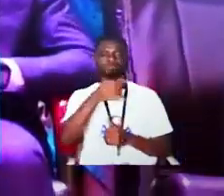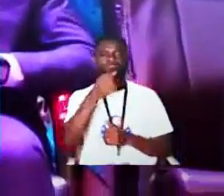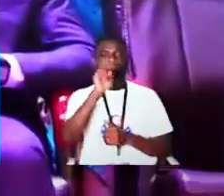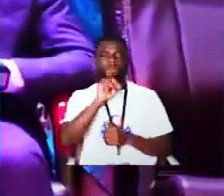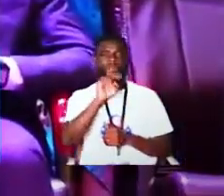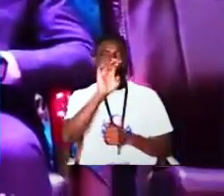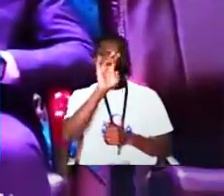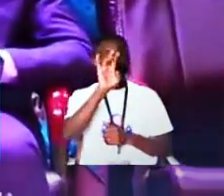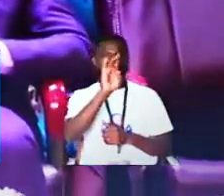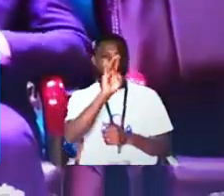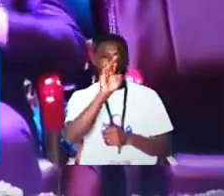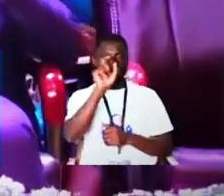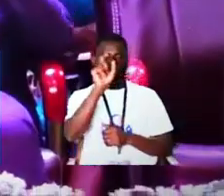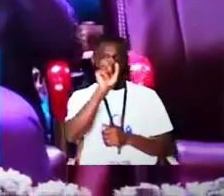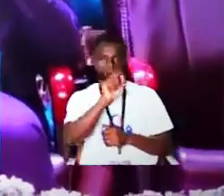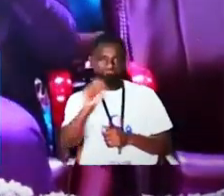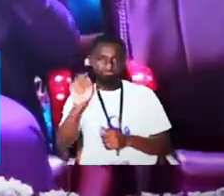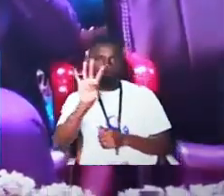John 7 from verse 4.